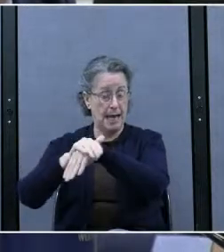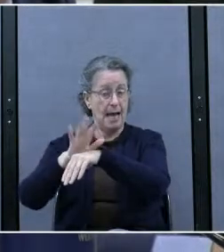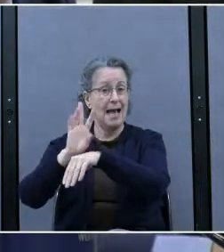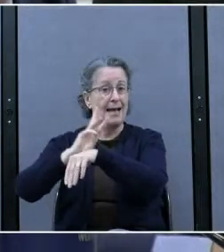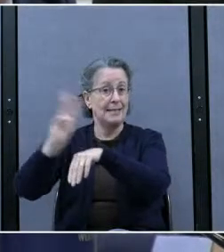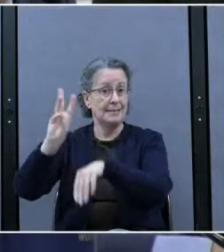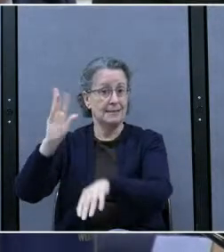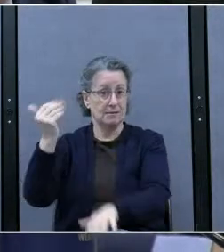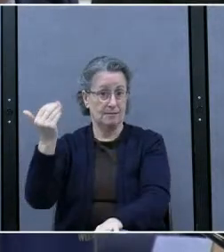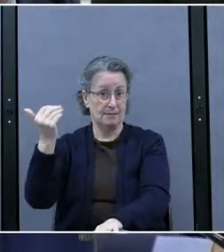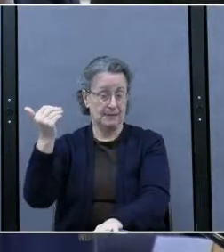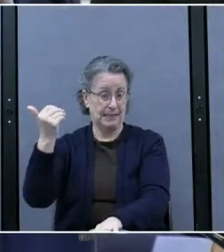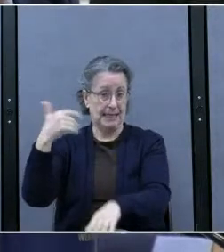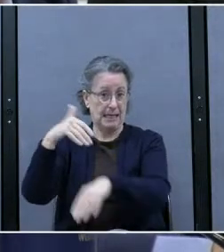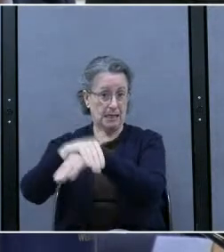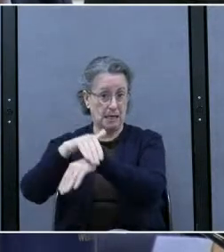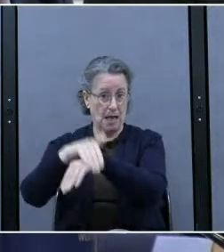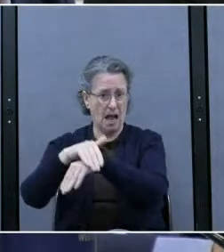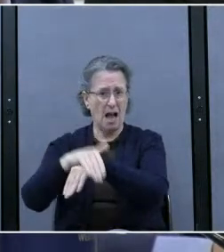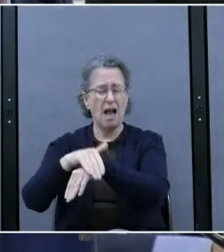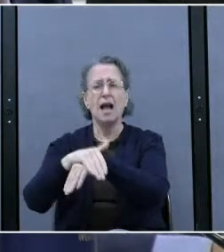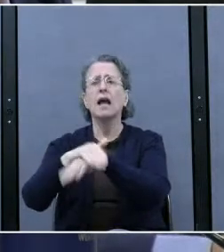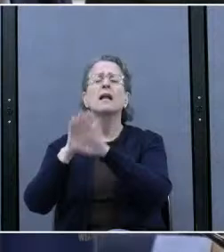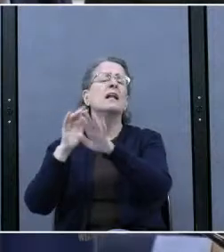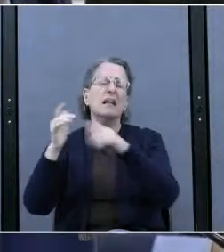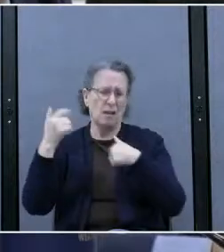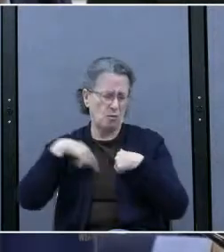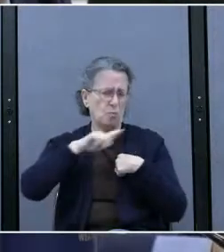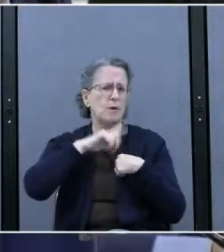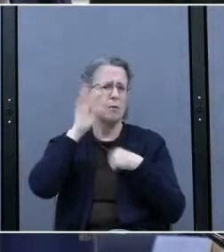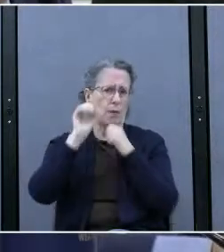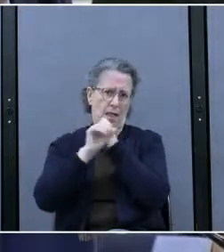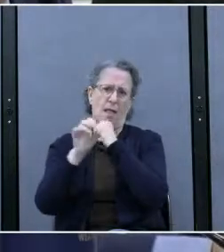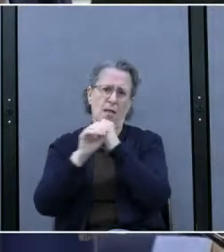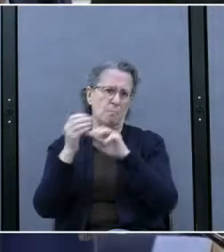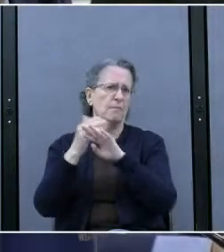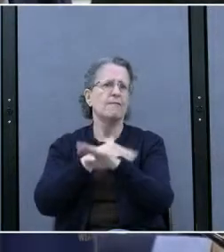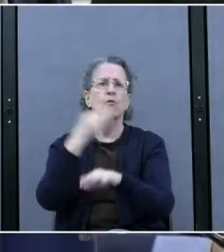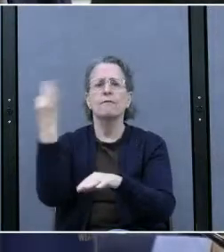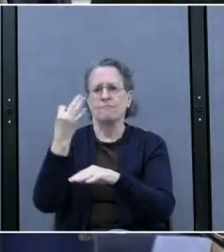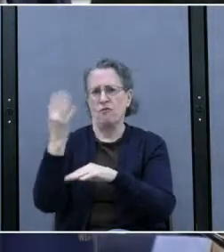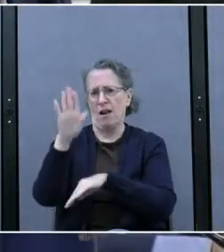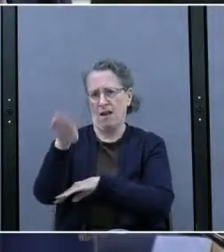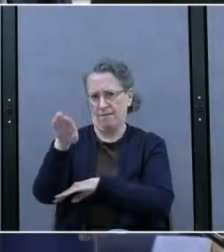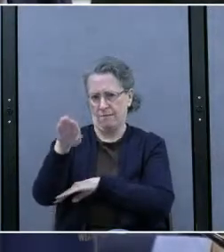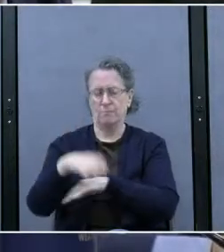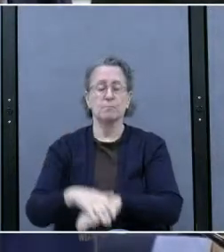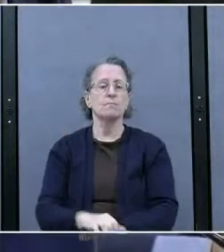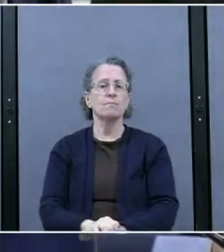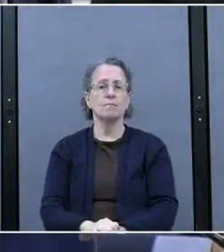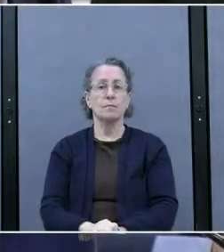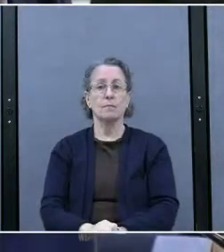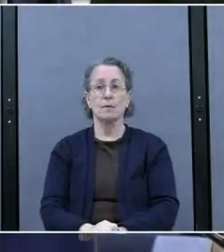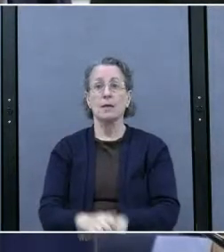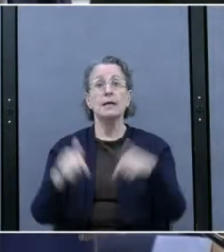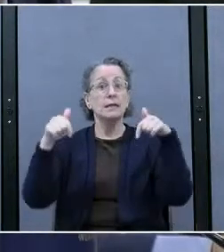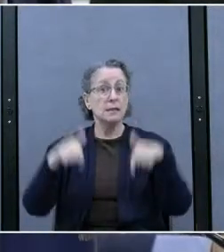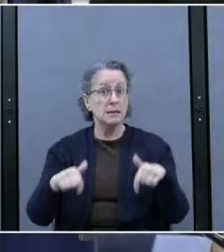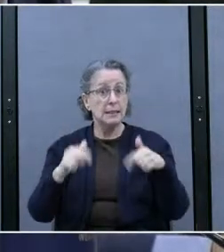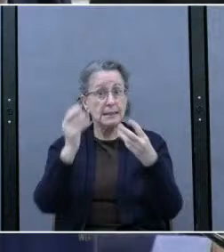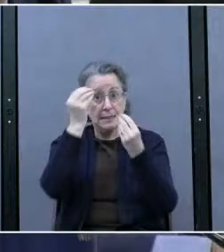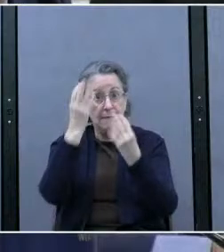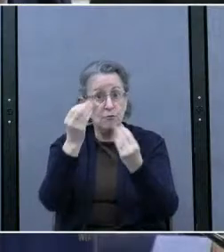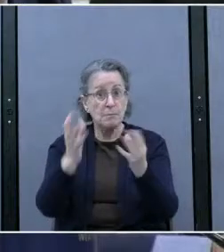the materials and agenda will be warned by this Friday afternoon. The purpose of this informational